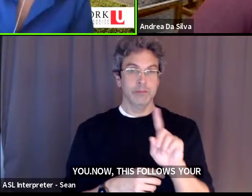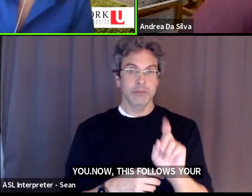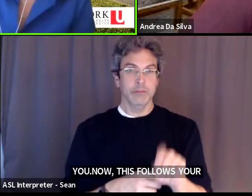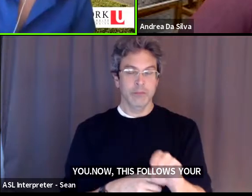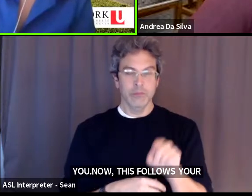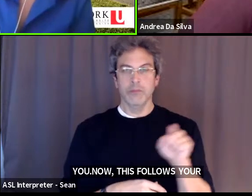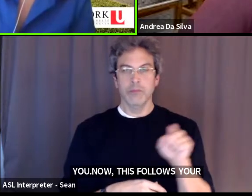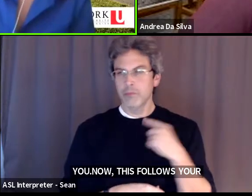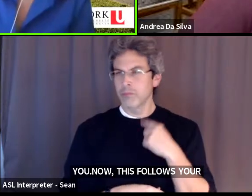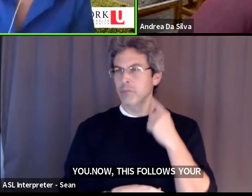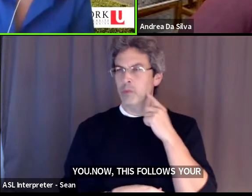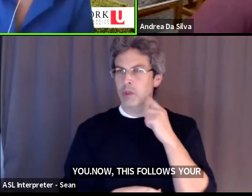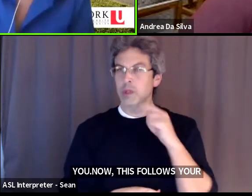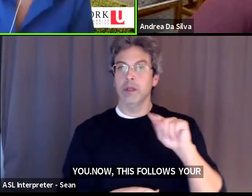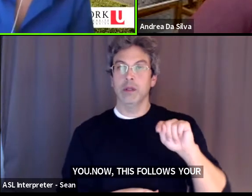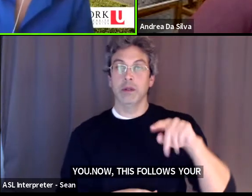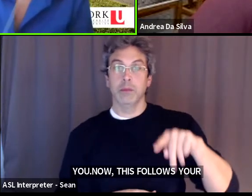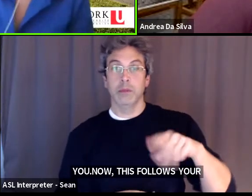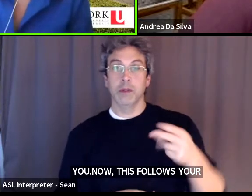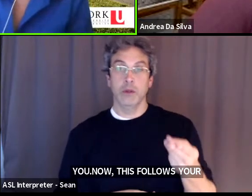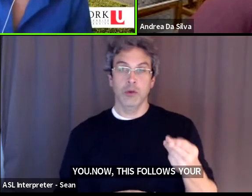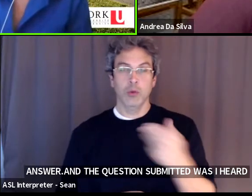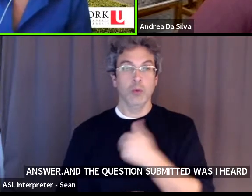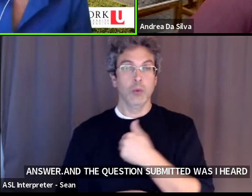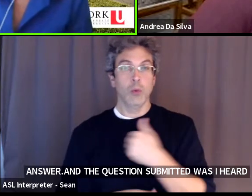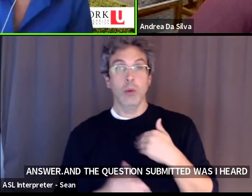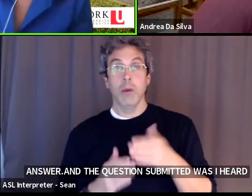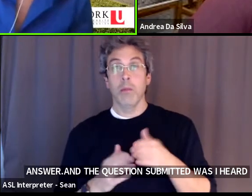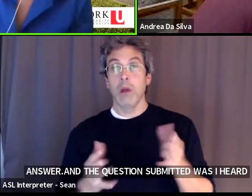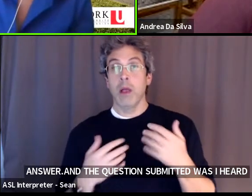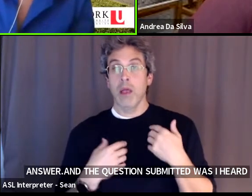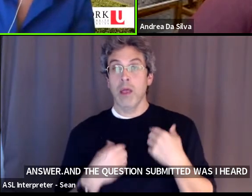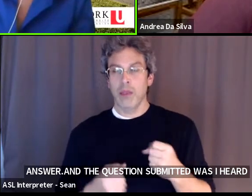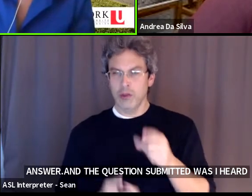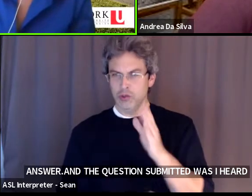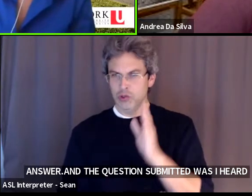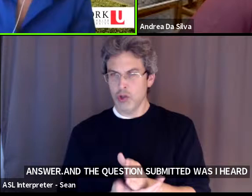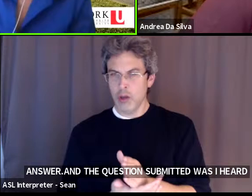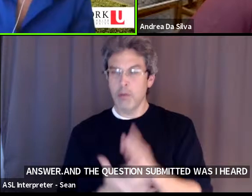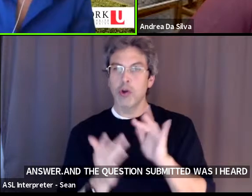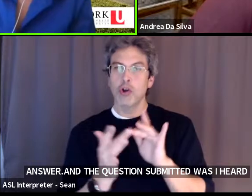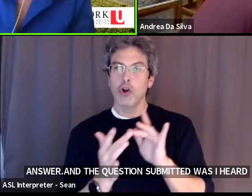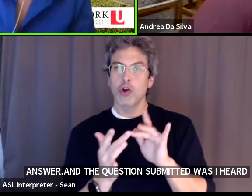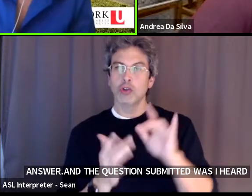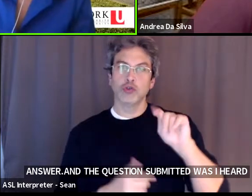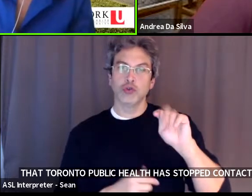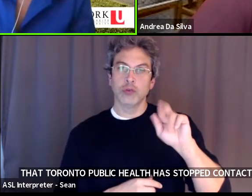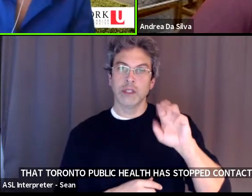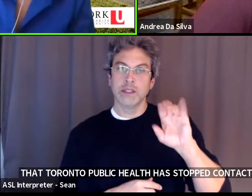that Toronto Public Health has stopped contact tracing. Is that true?